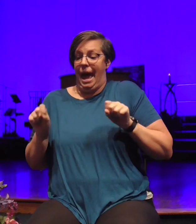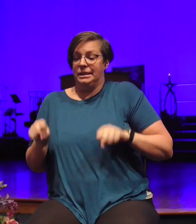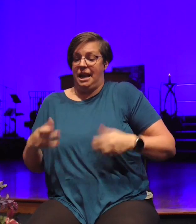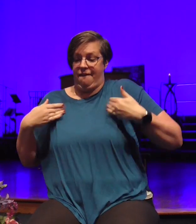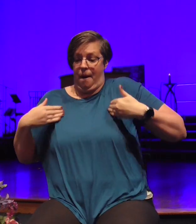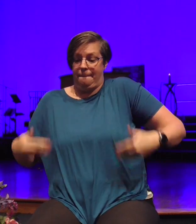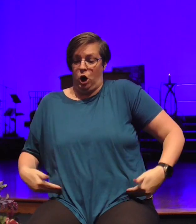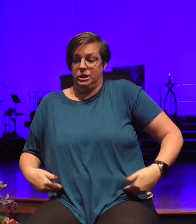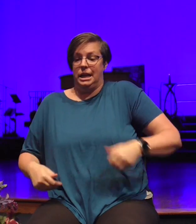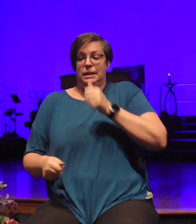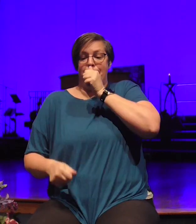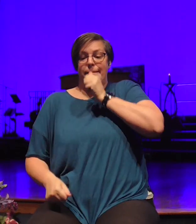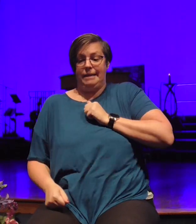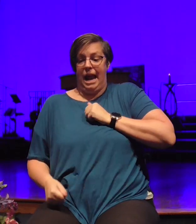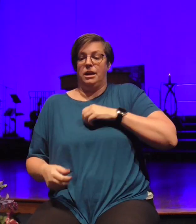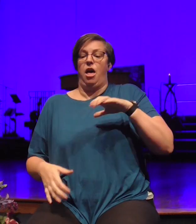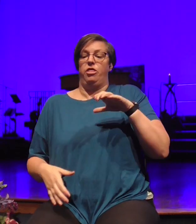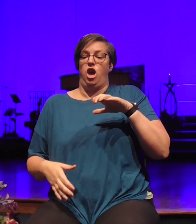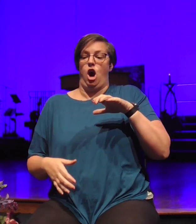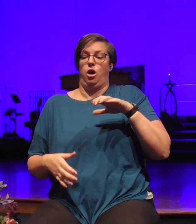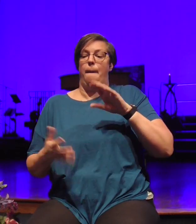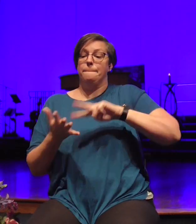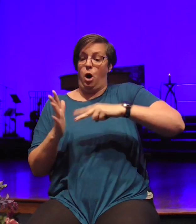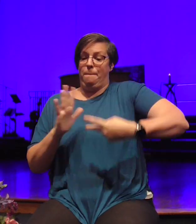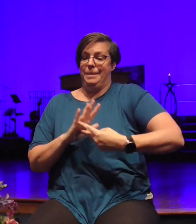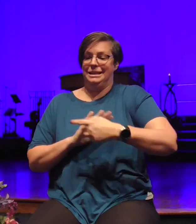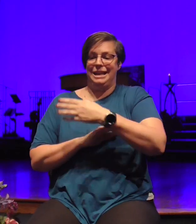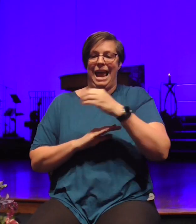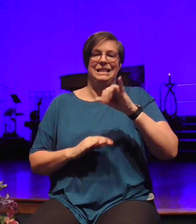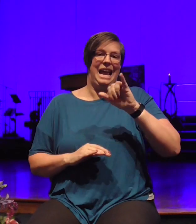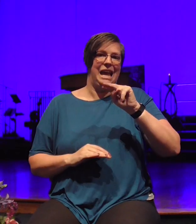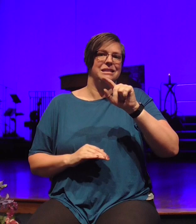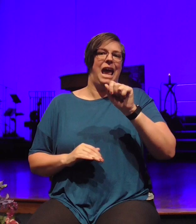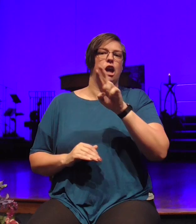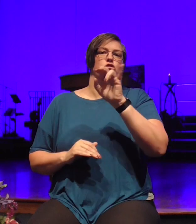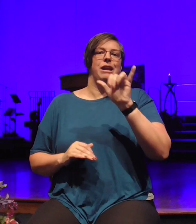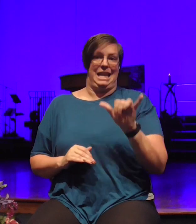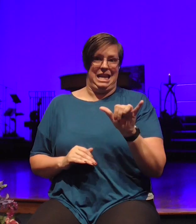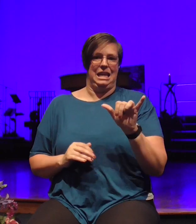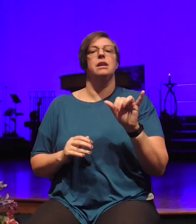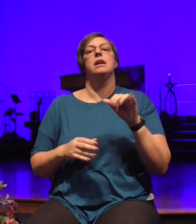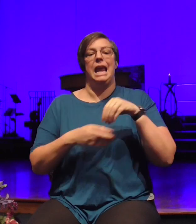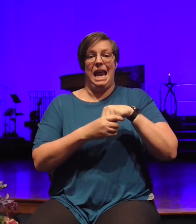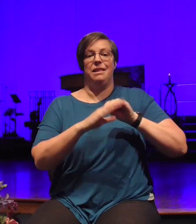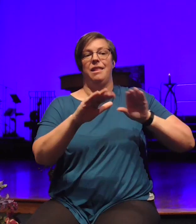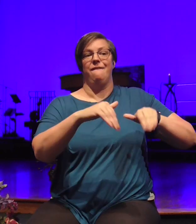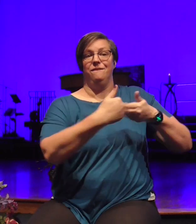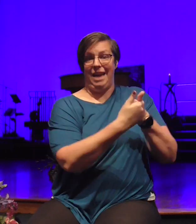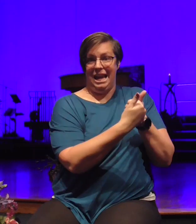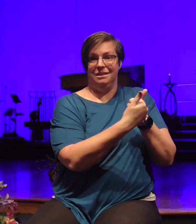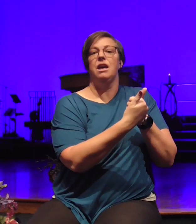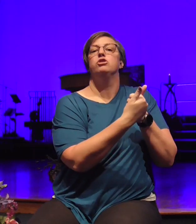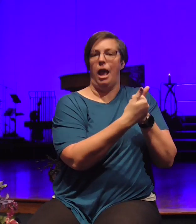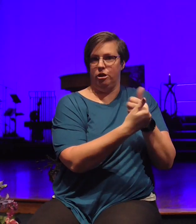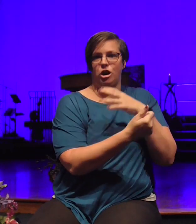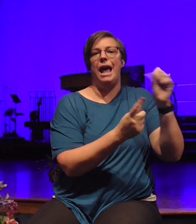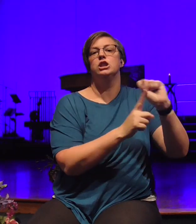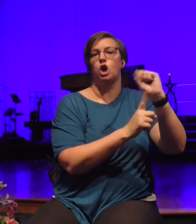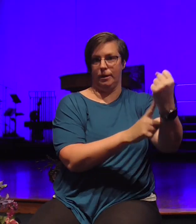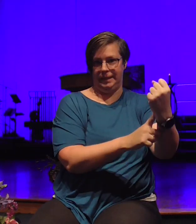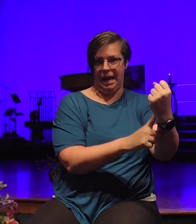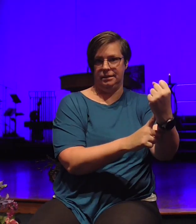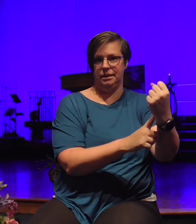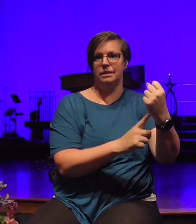core purpose and integrity in the face of dramatically changed circumstances. The ability to not